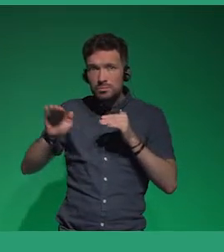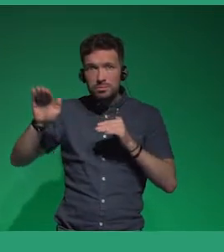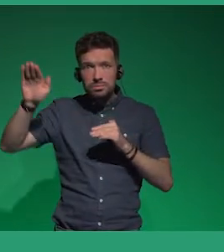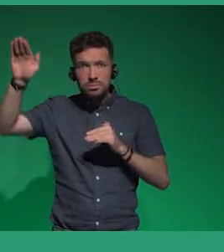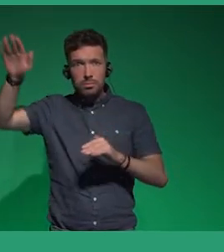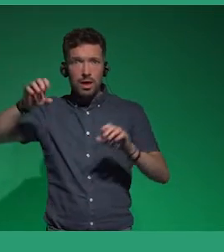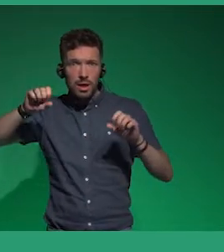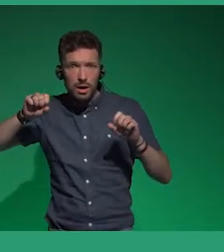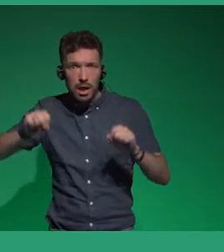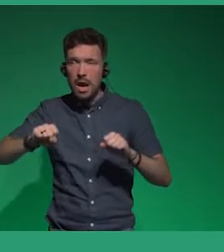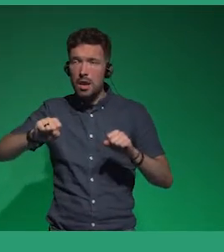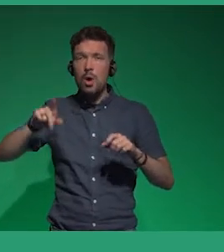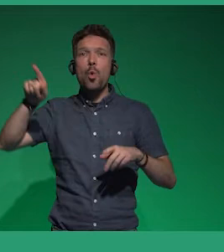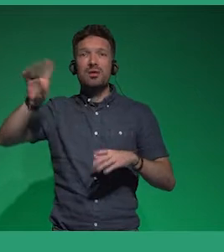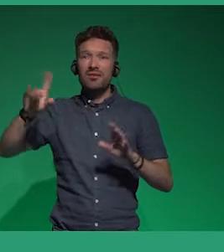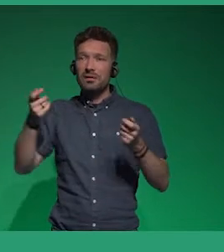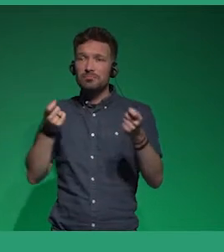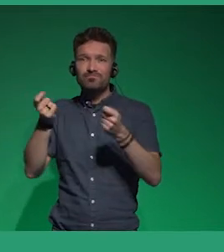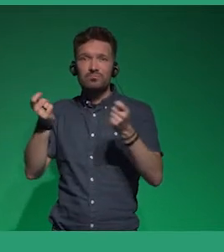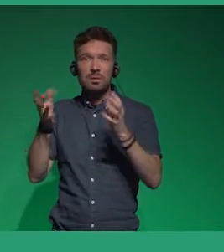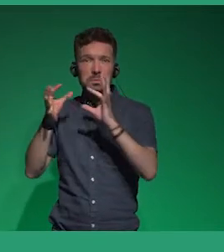of the United Nations decade of